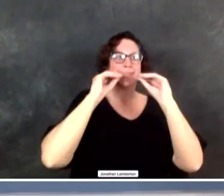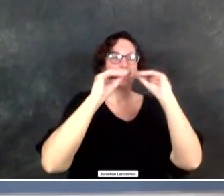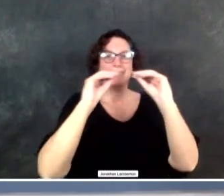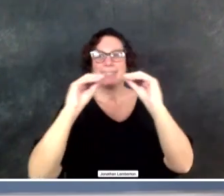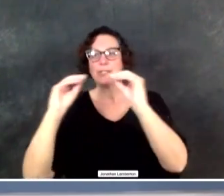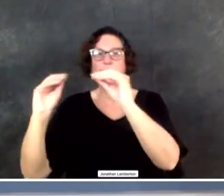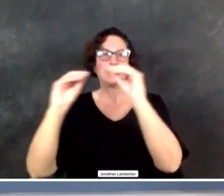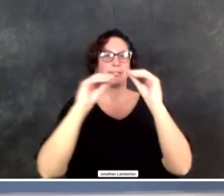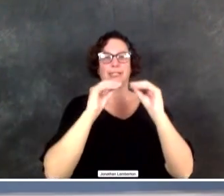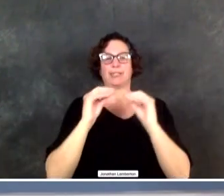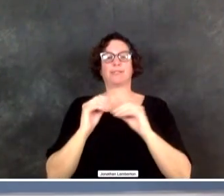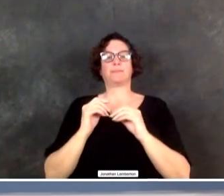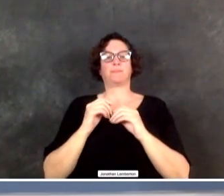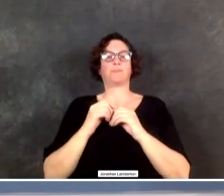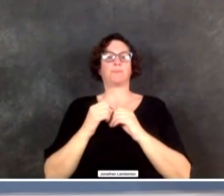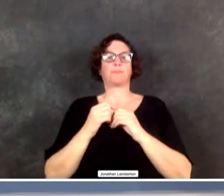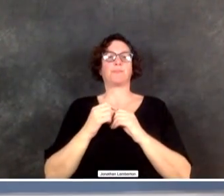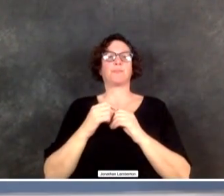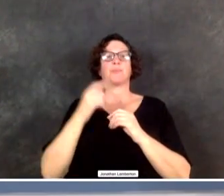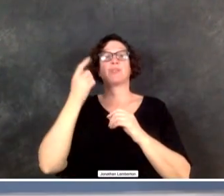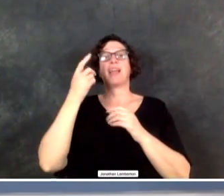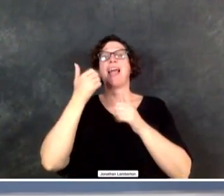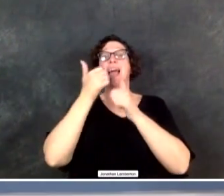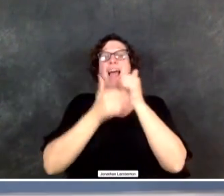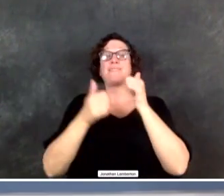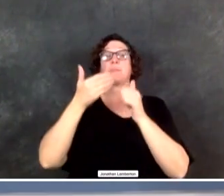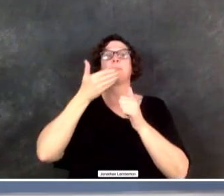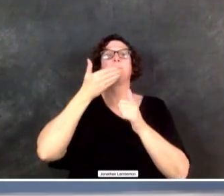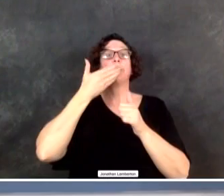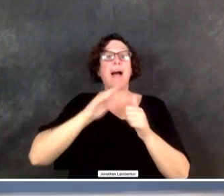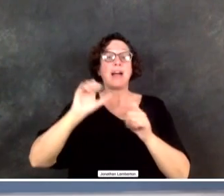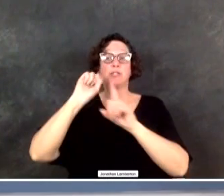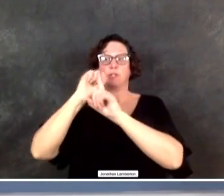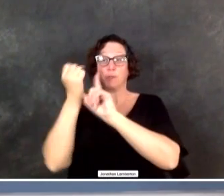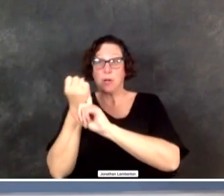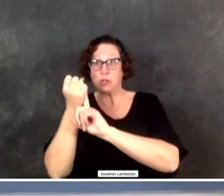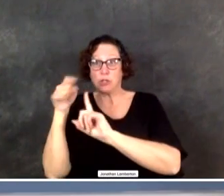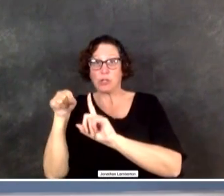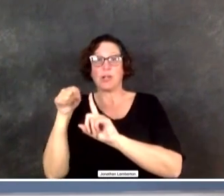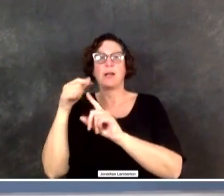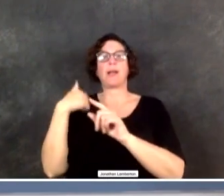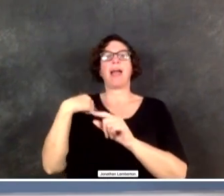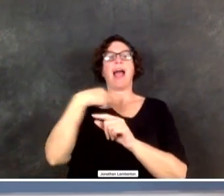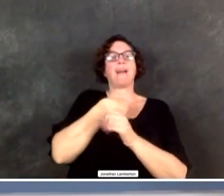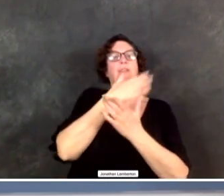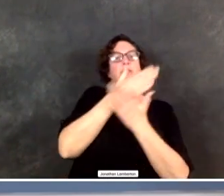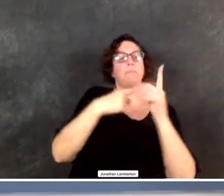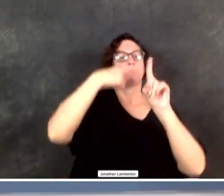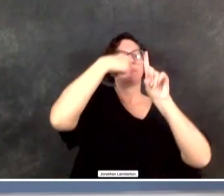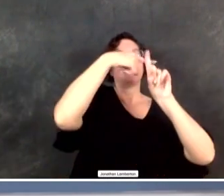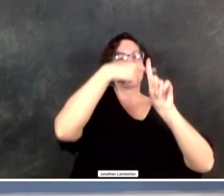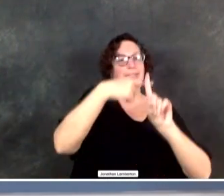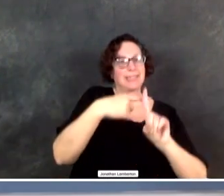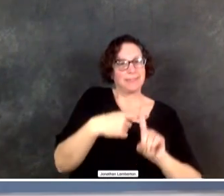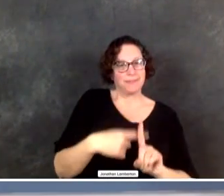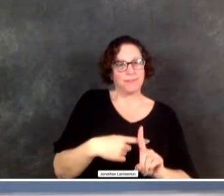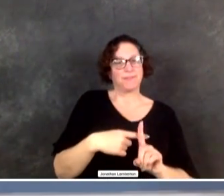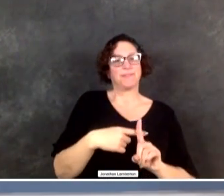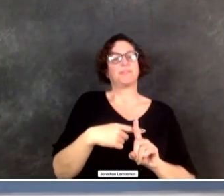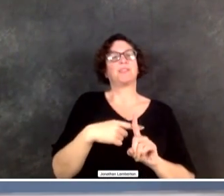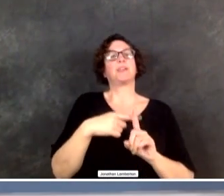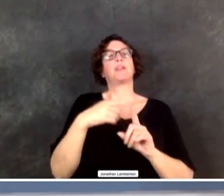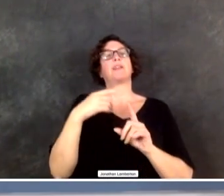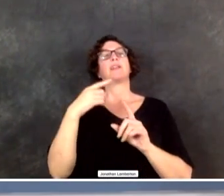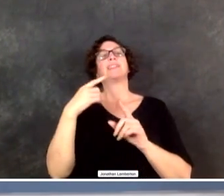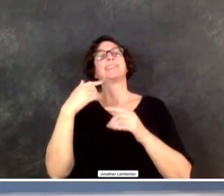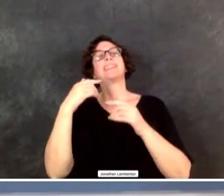and it's unfortunate that we are in the state of public pandemic that we are. However, when we